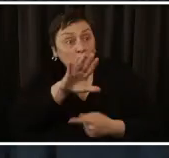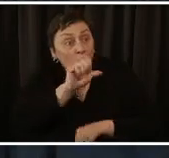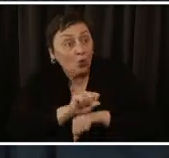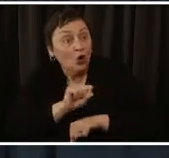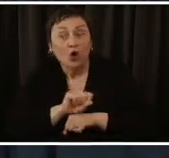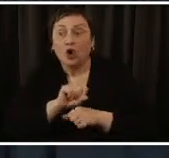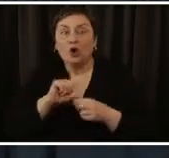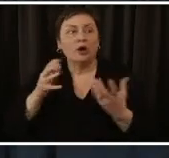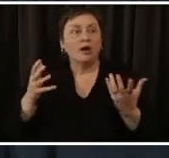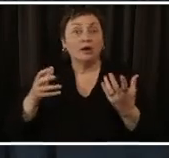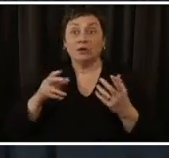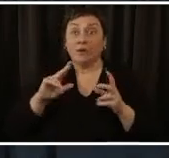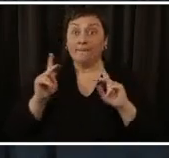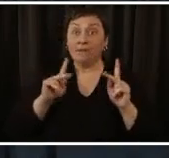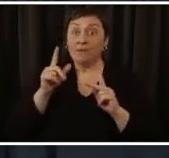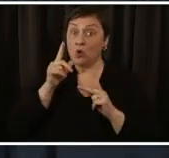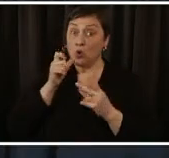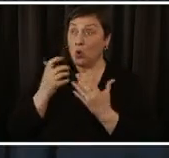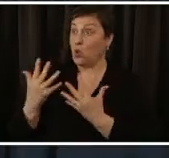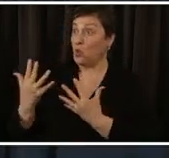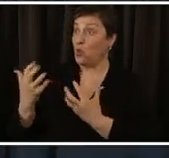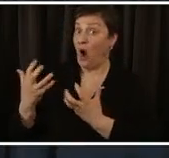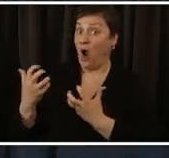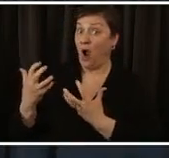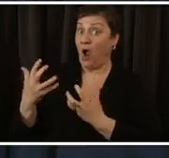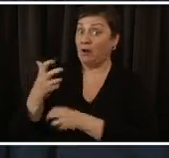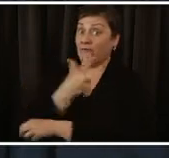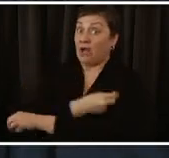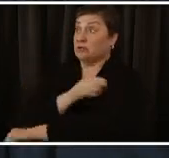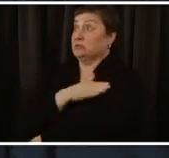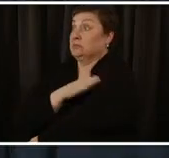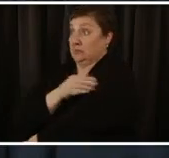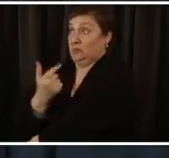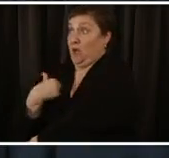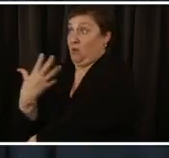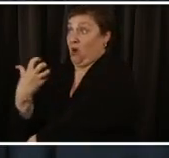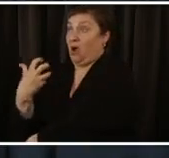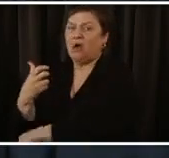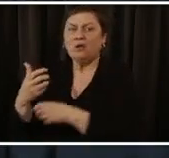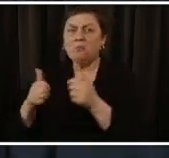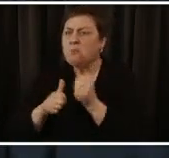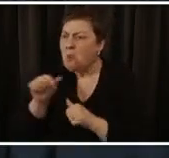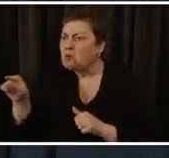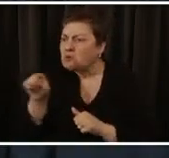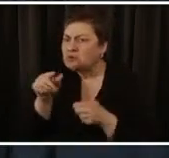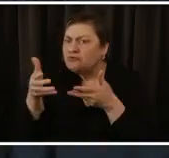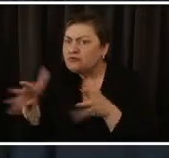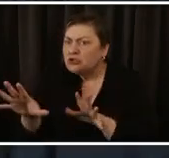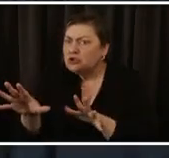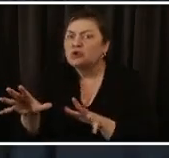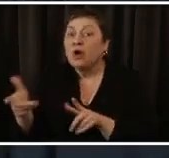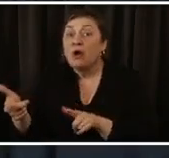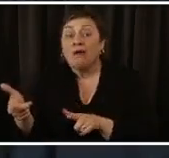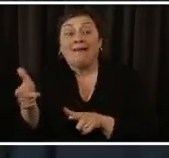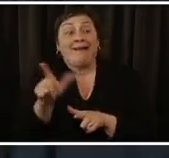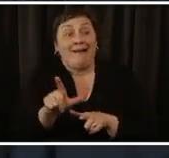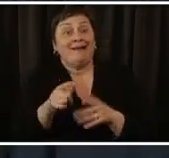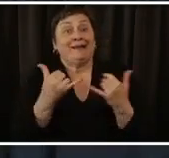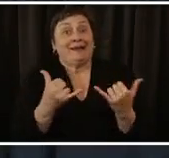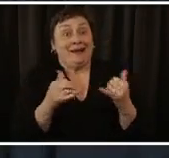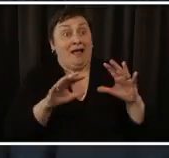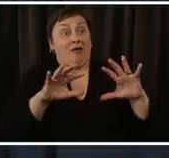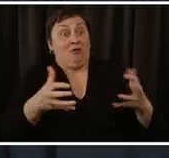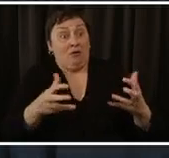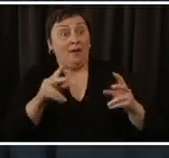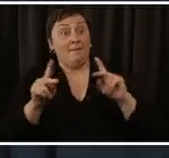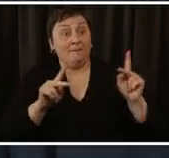who aggressively want it are all but taken care of. And if they haven't, they will be in the next few days. Now we're really trying to reach down to people who, of